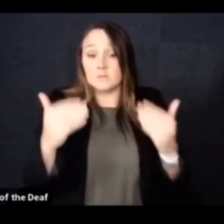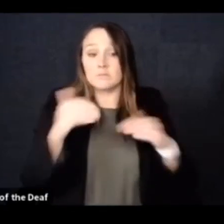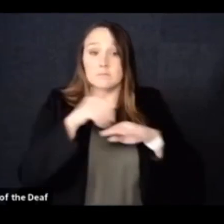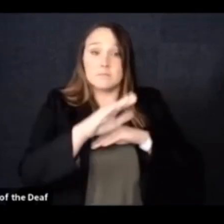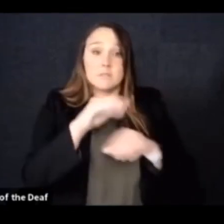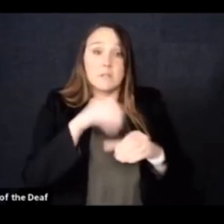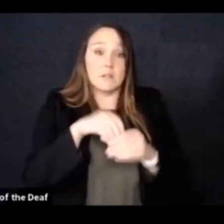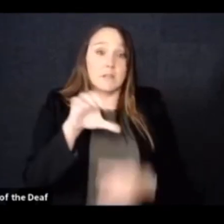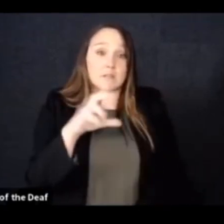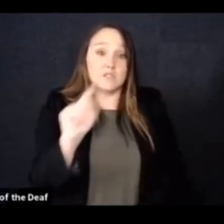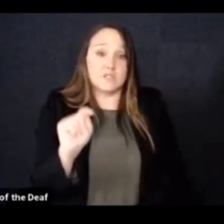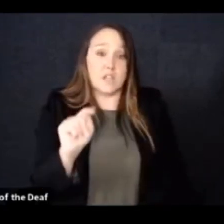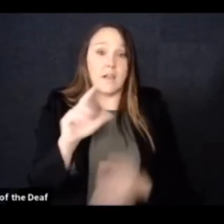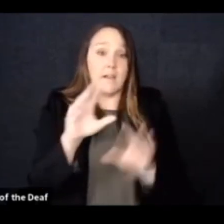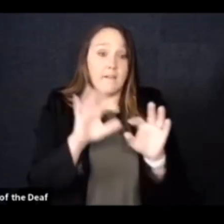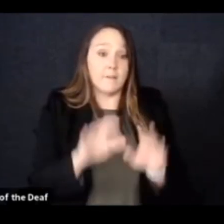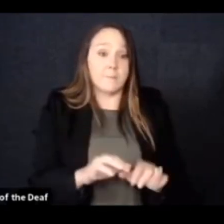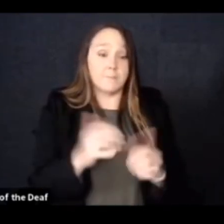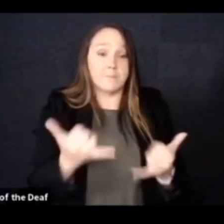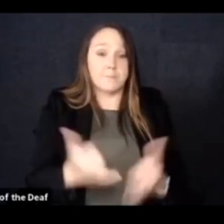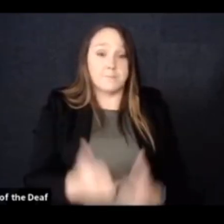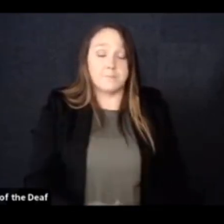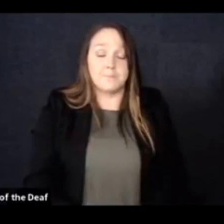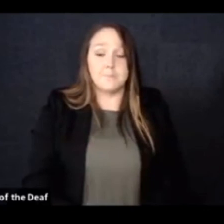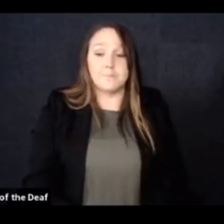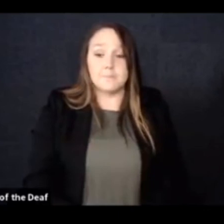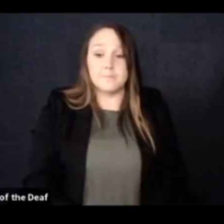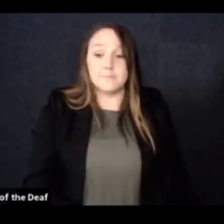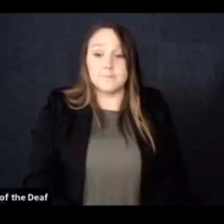into the chat feature now.